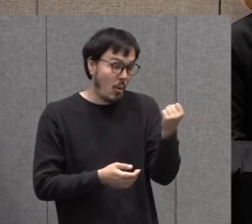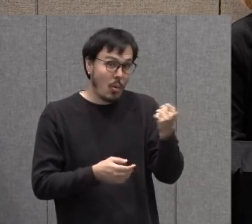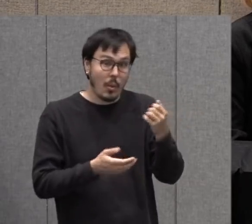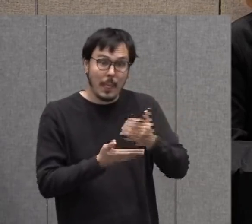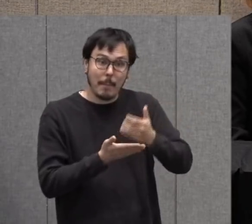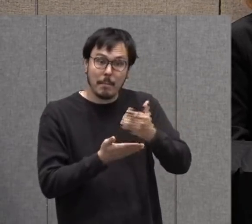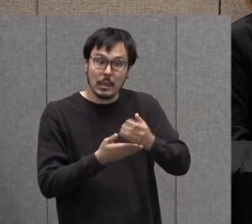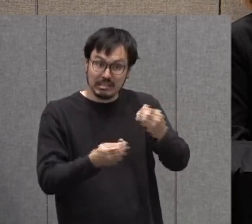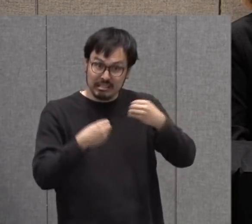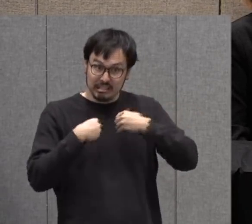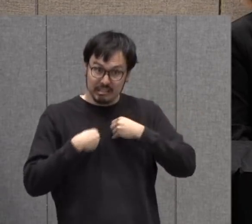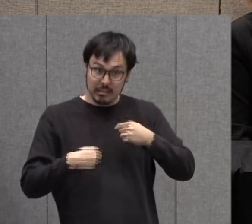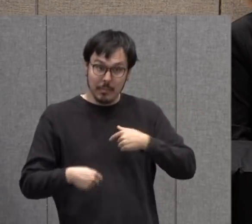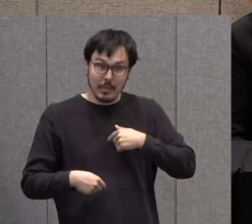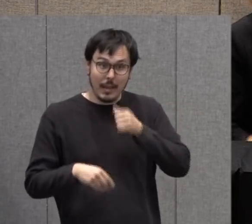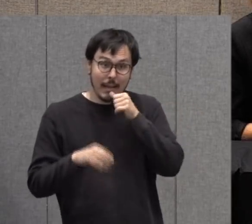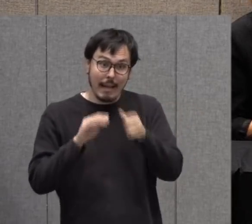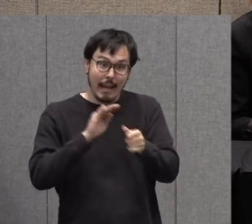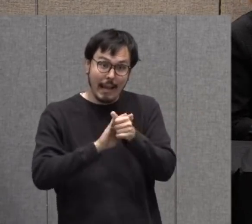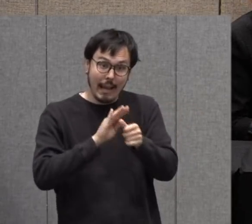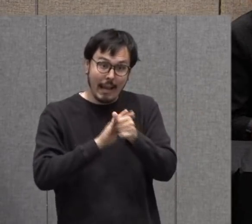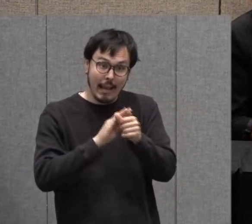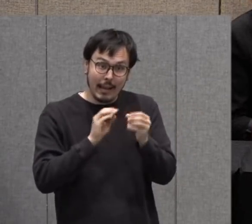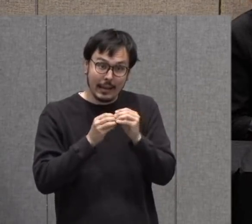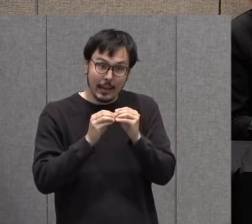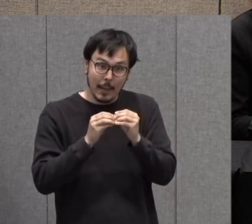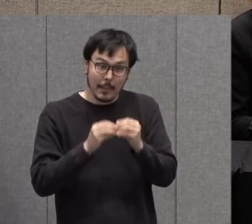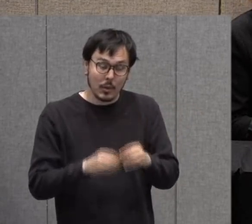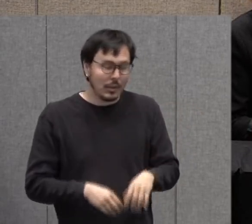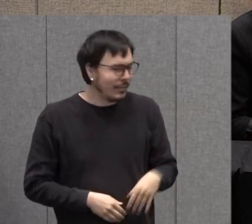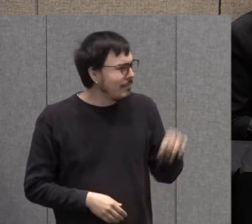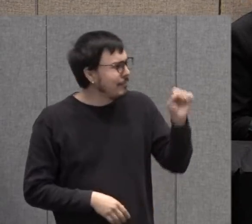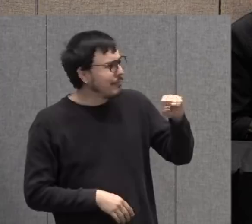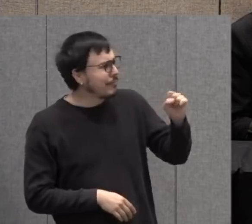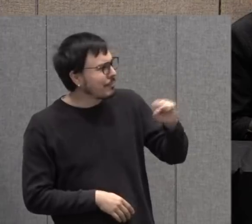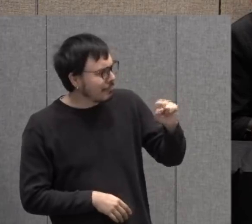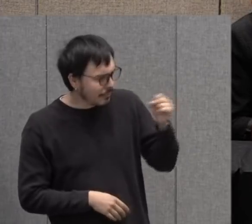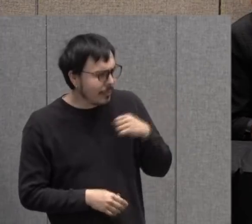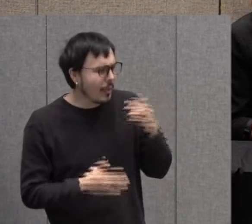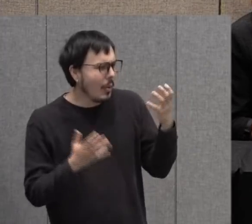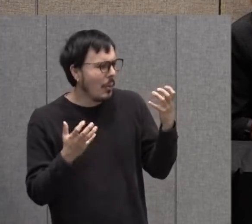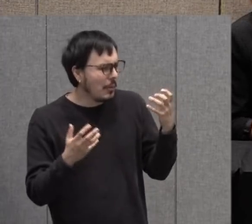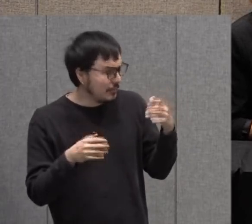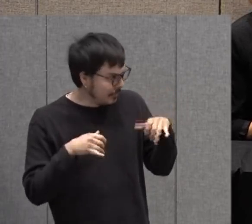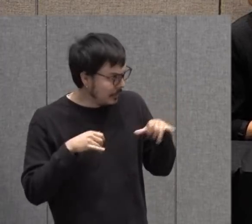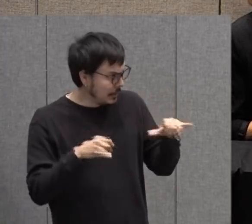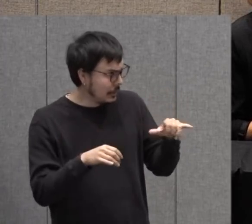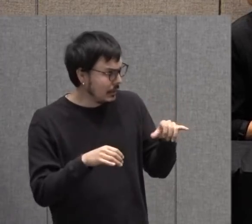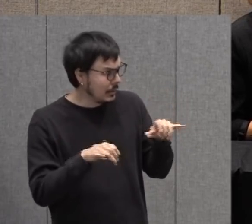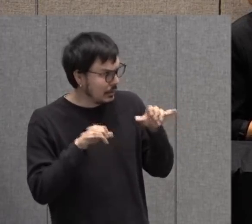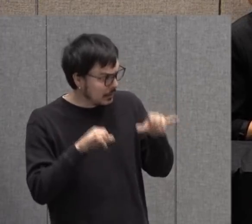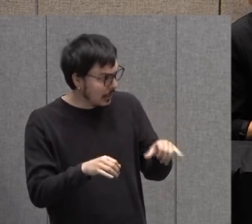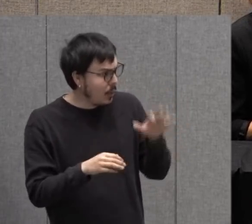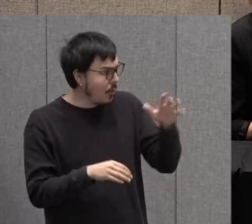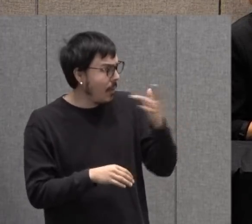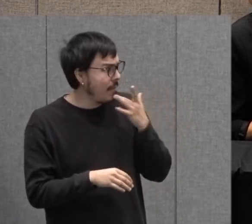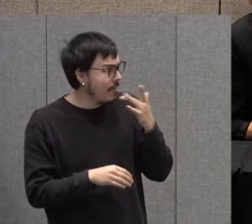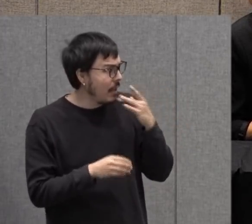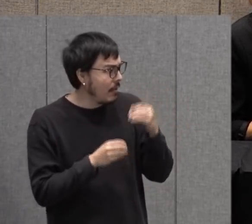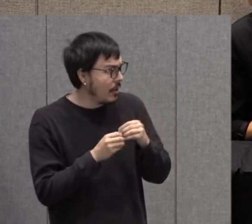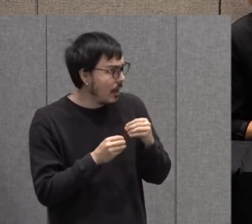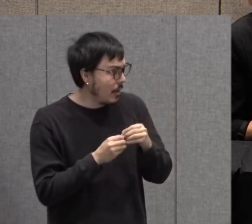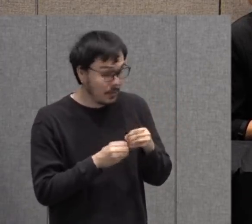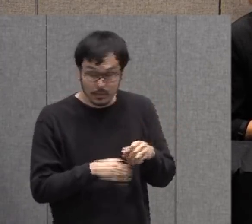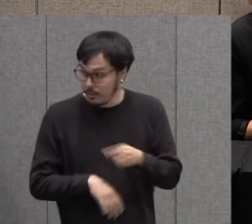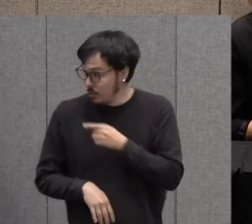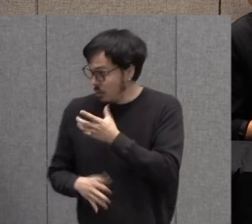me a hiding number? You know, I would, and I just am going to, can we still stick with your favorite number? If you want to